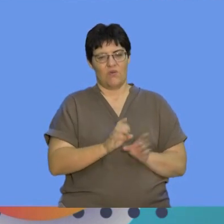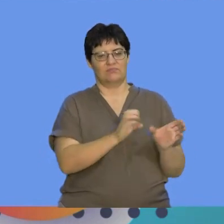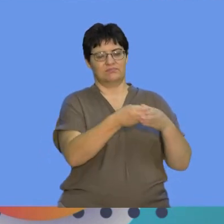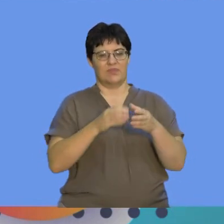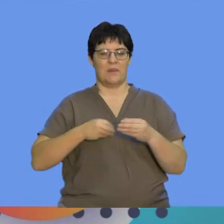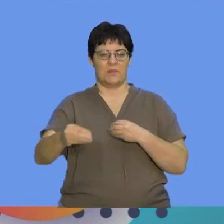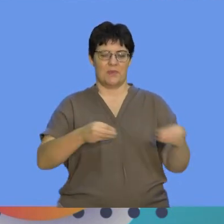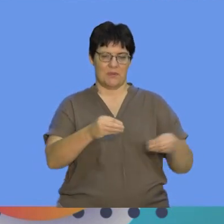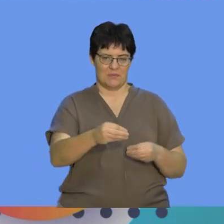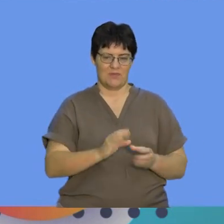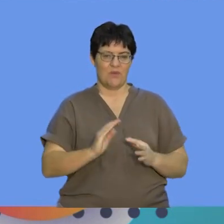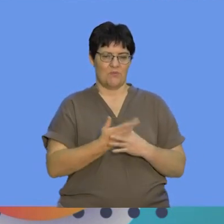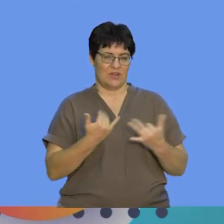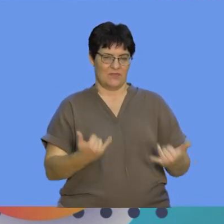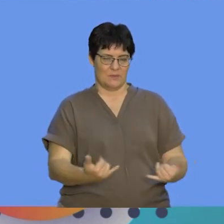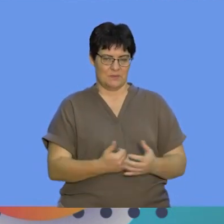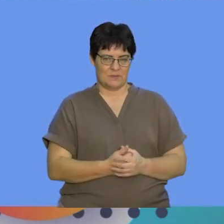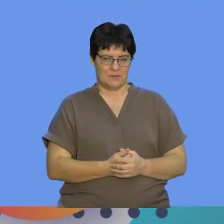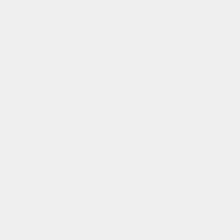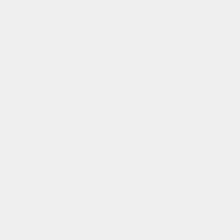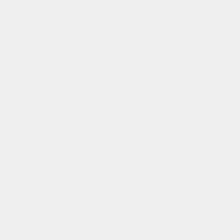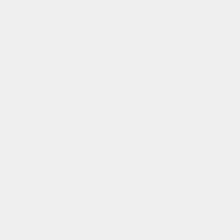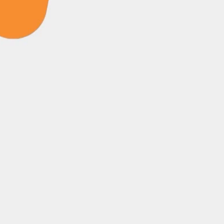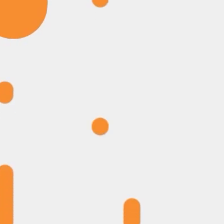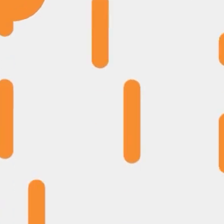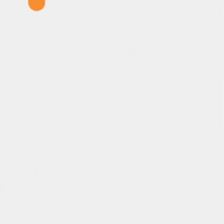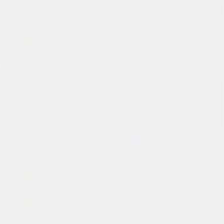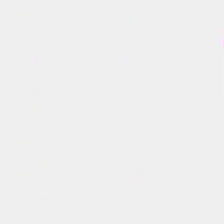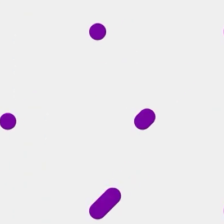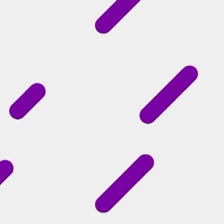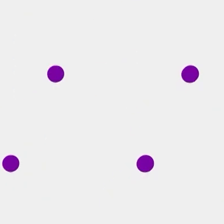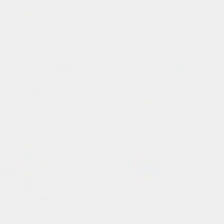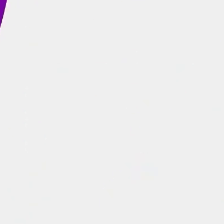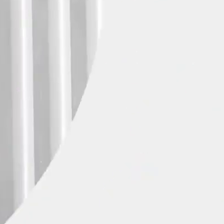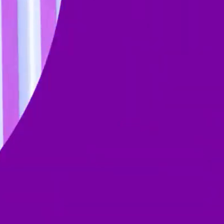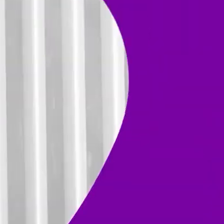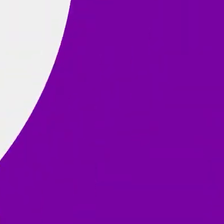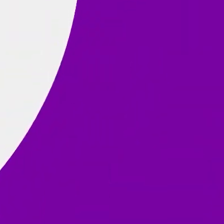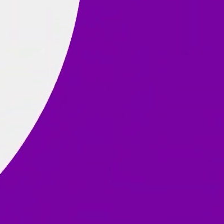break for now.